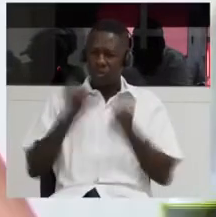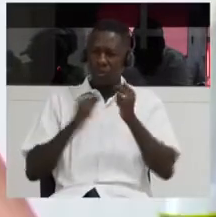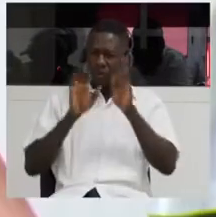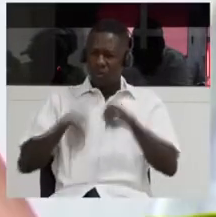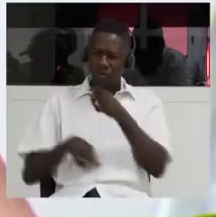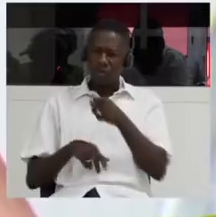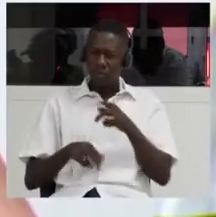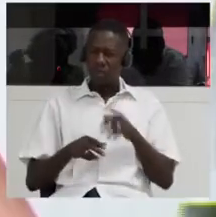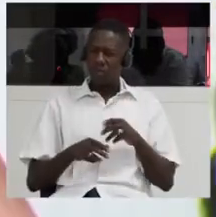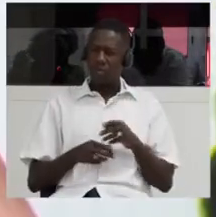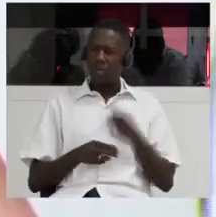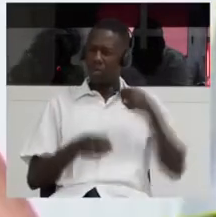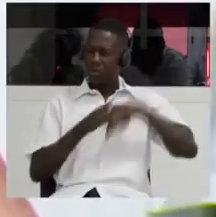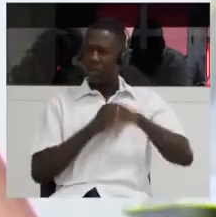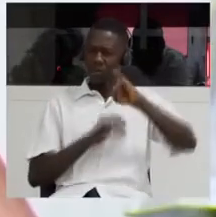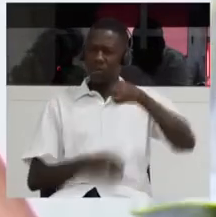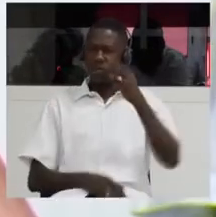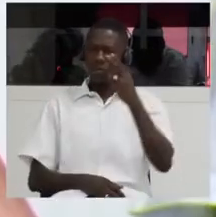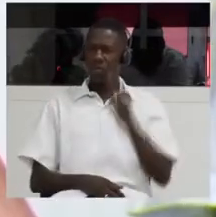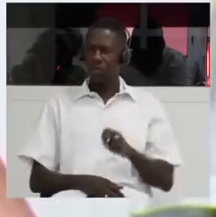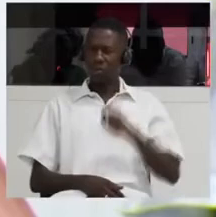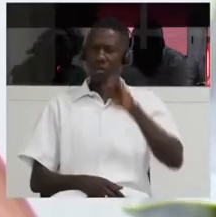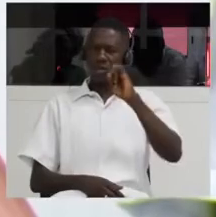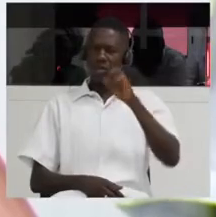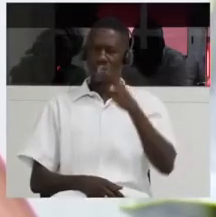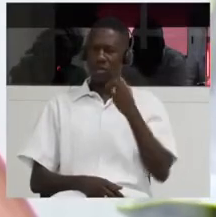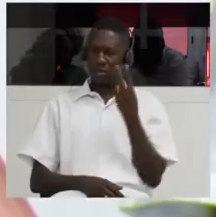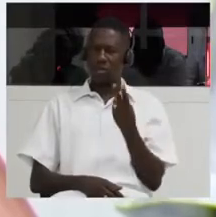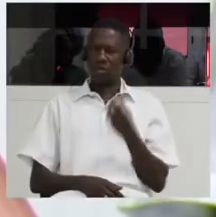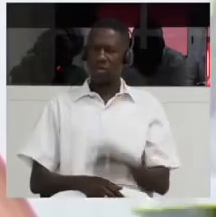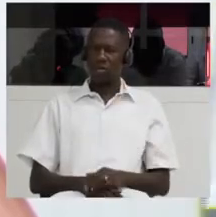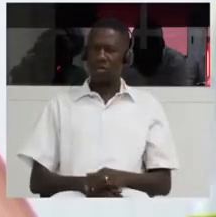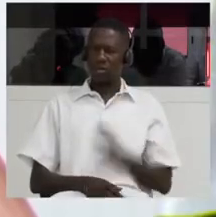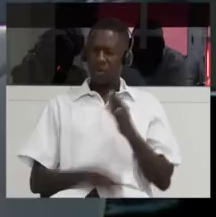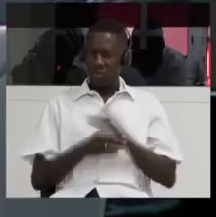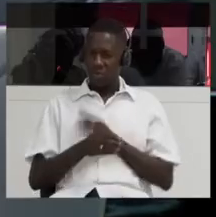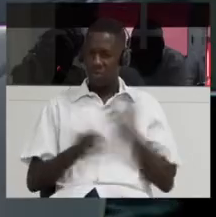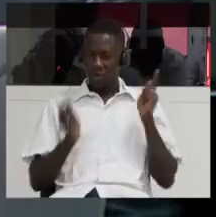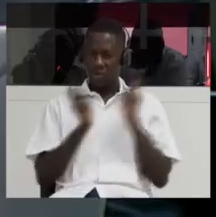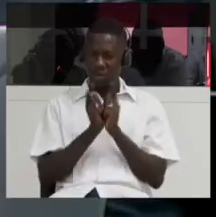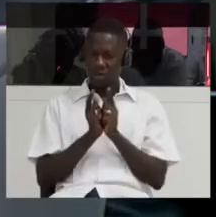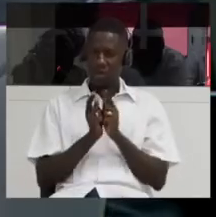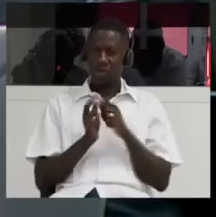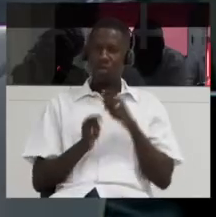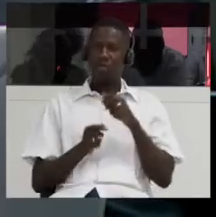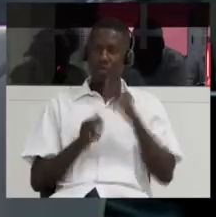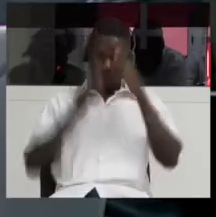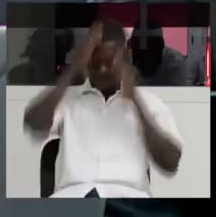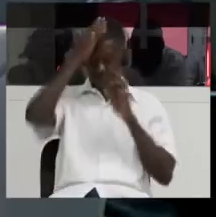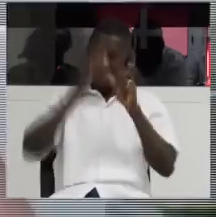Just before where I found those soldiers. Which would be Kamalo or Denton